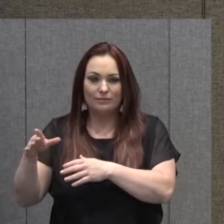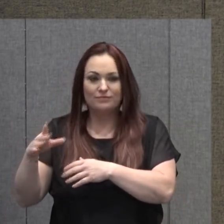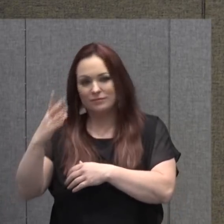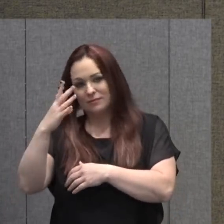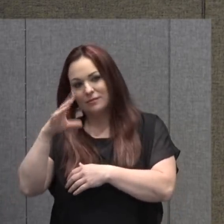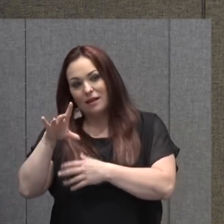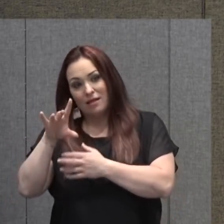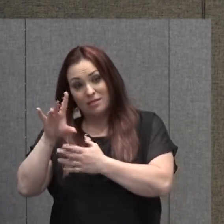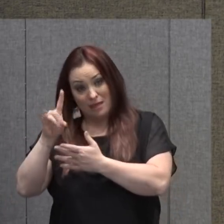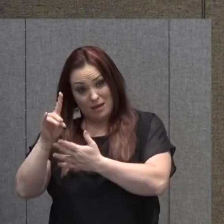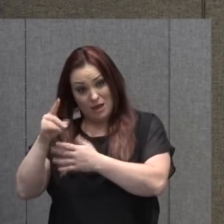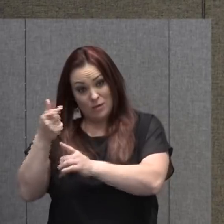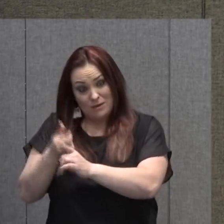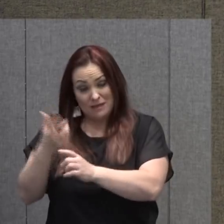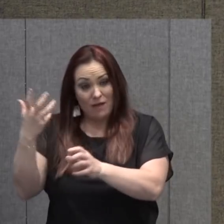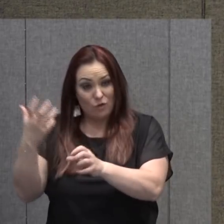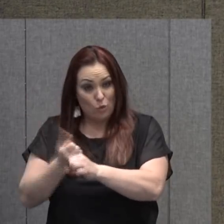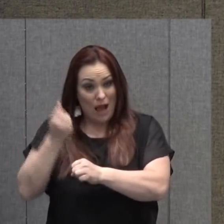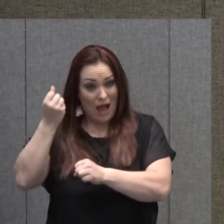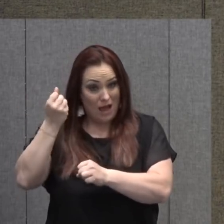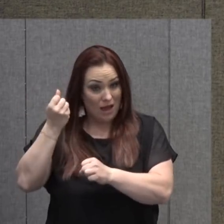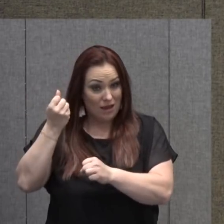wins